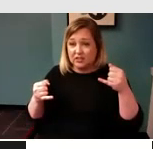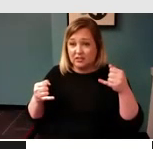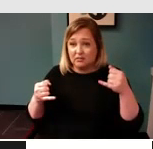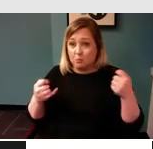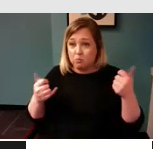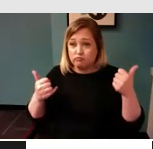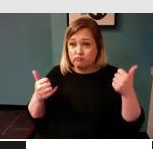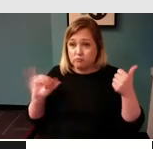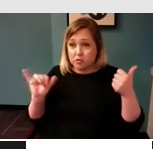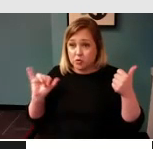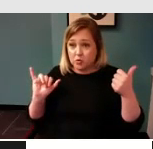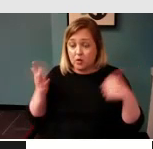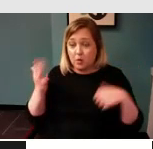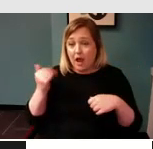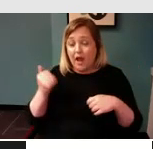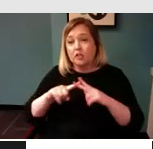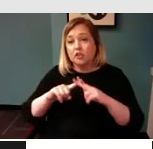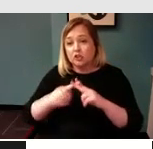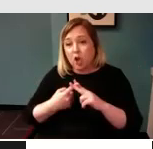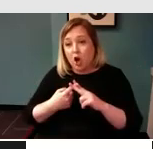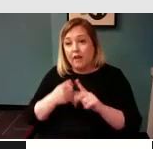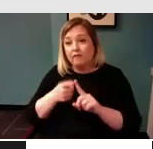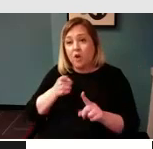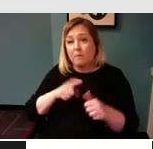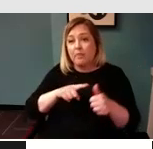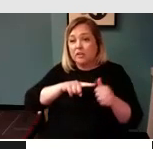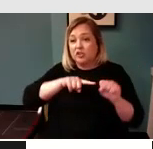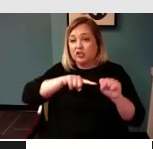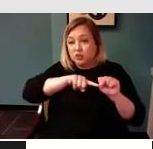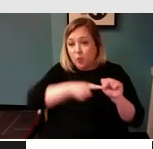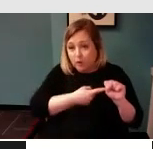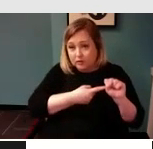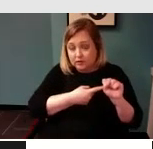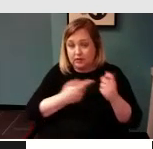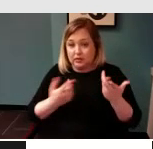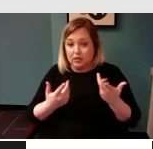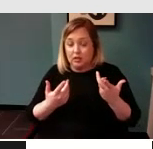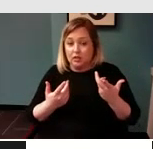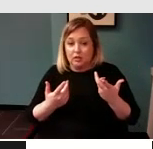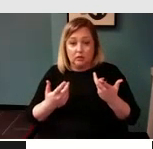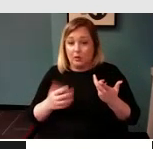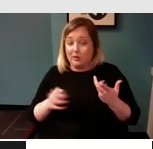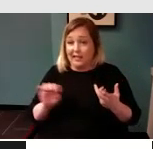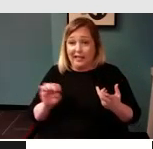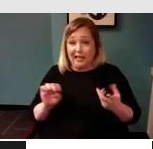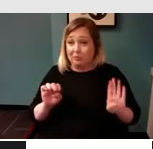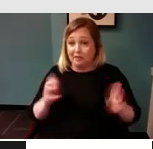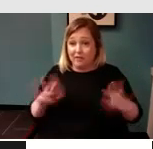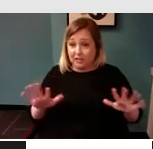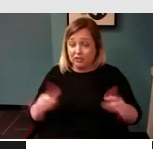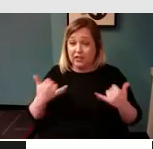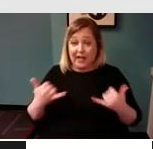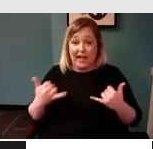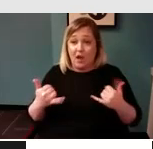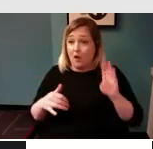source of that particular graph. So once we start with A, B and E are already done. So we are done with A.